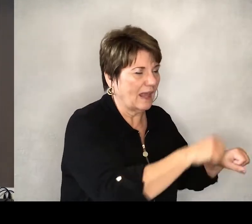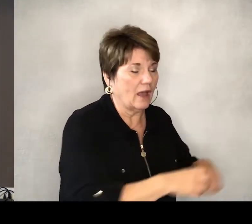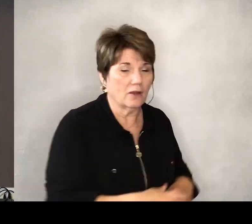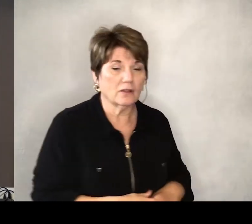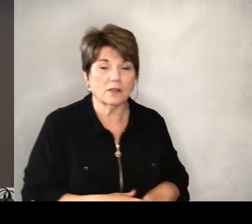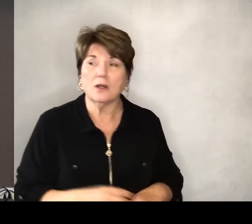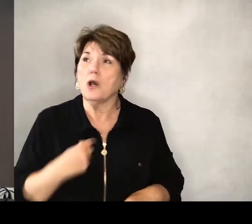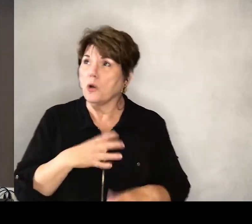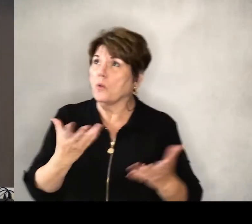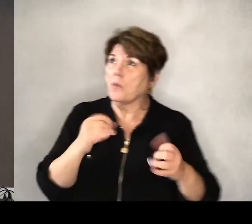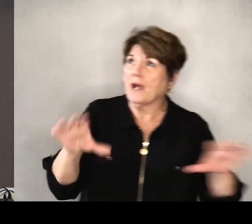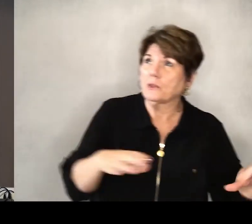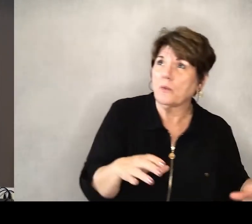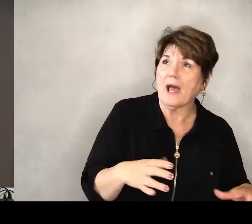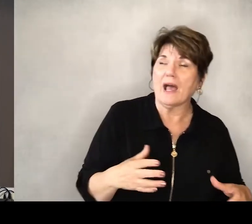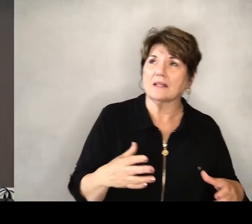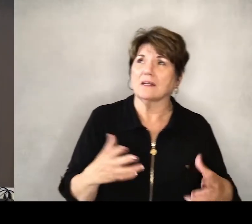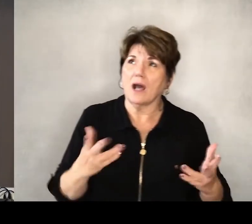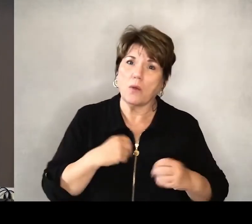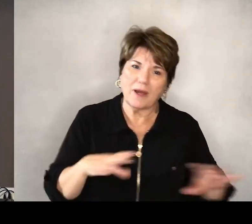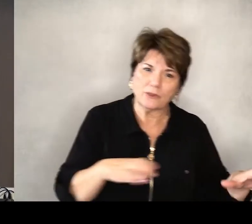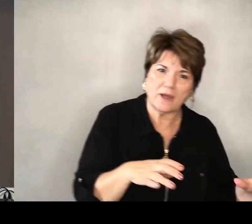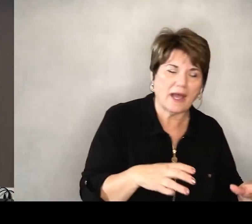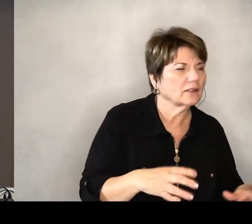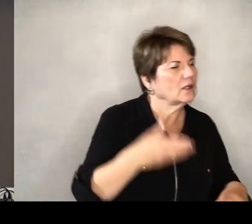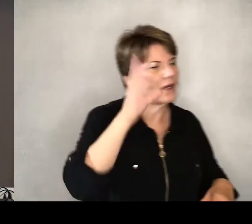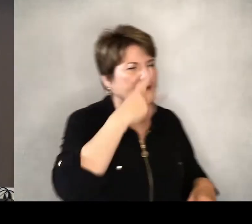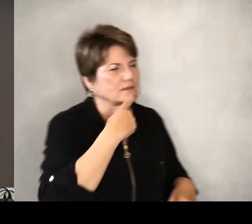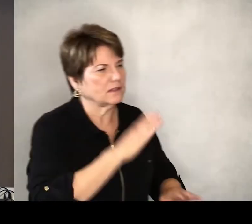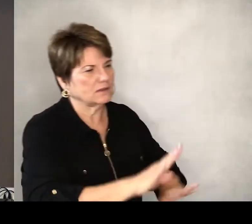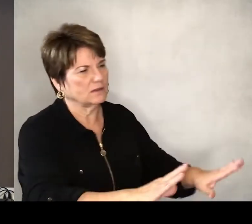says, sure, but not right now.